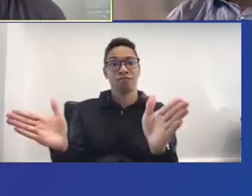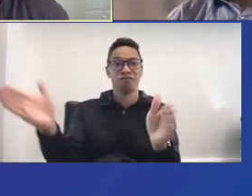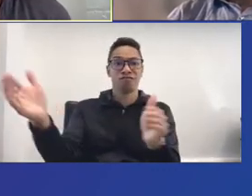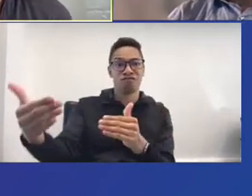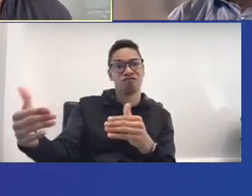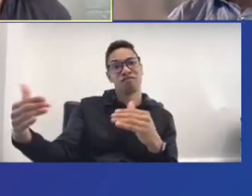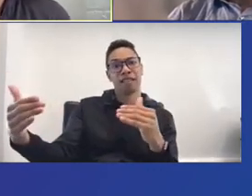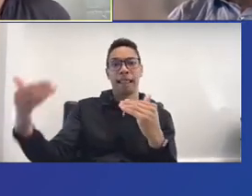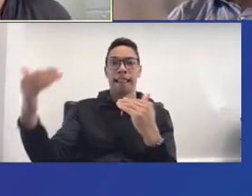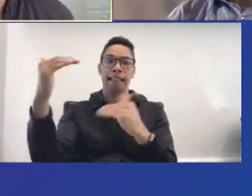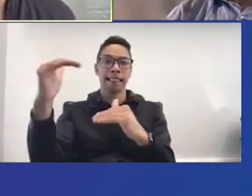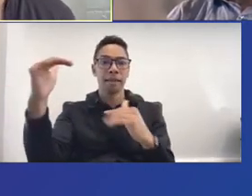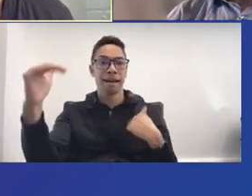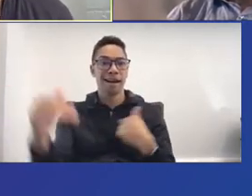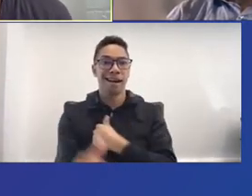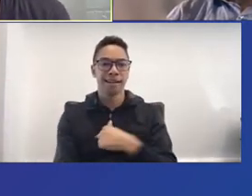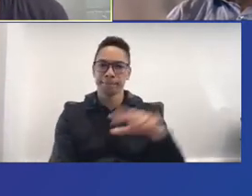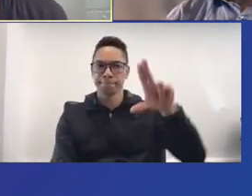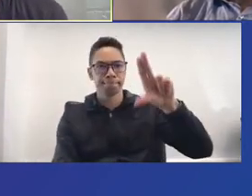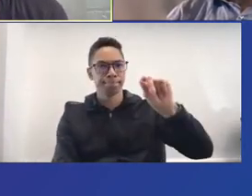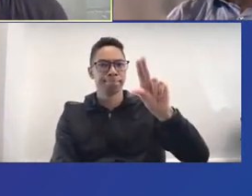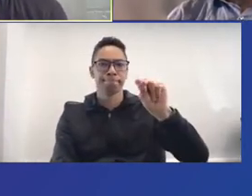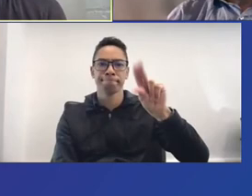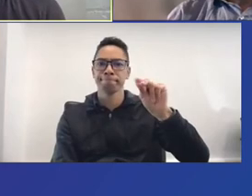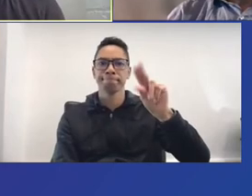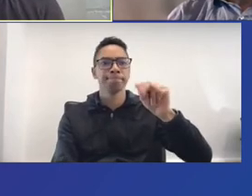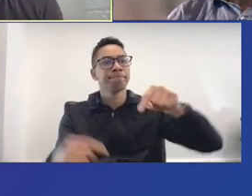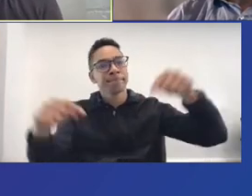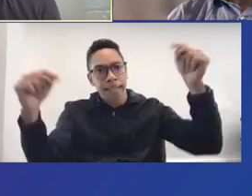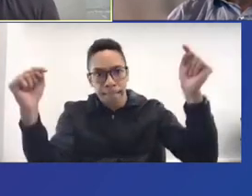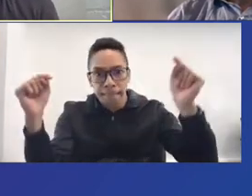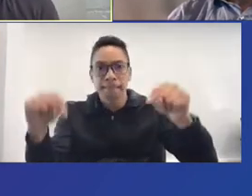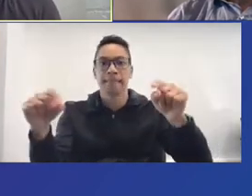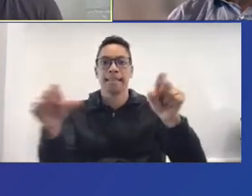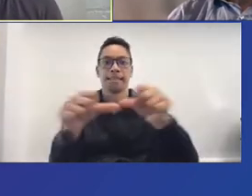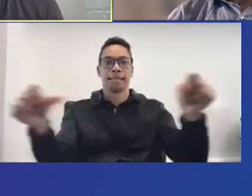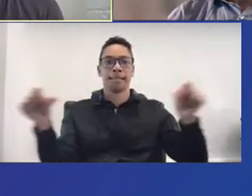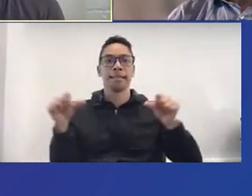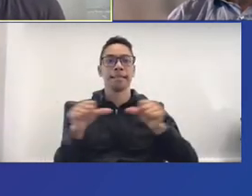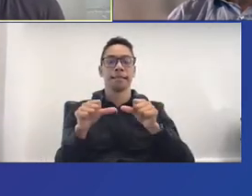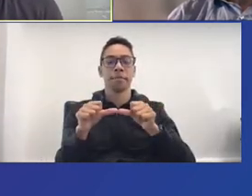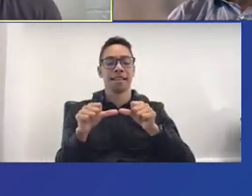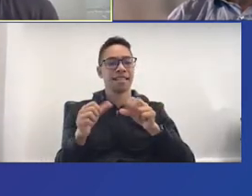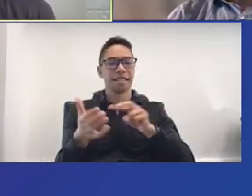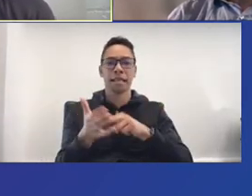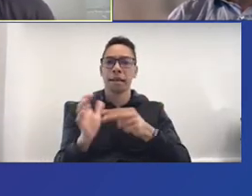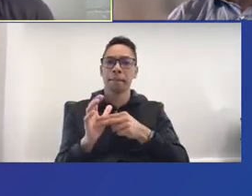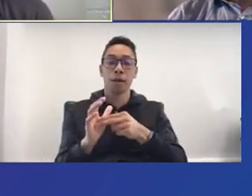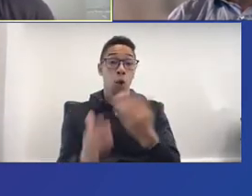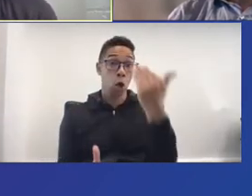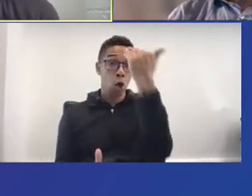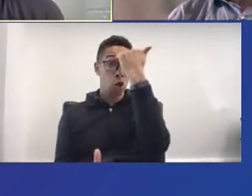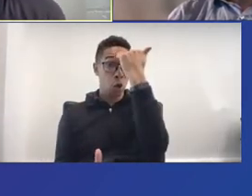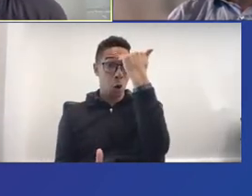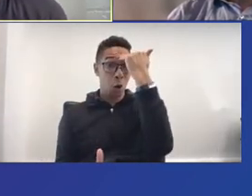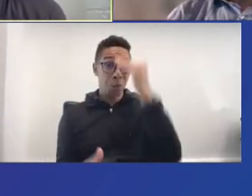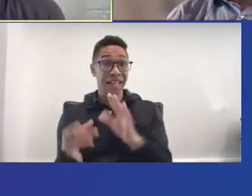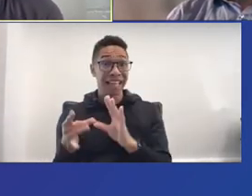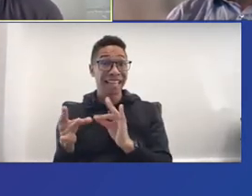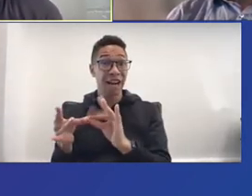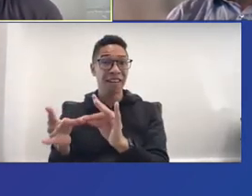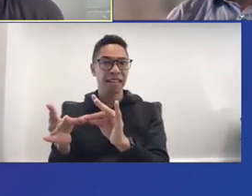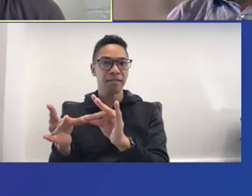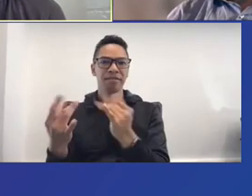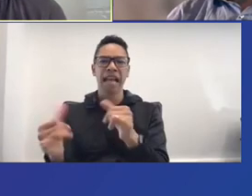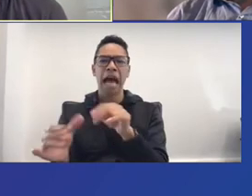with. These are spaces that step outside the known narratives. And I